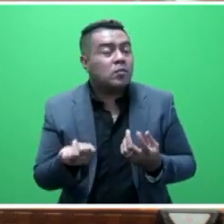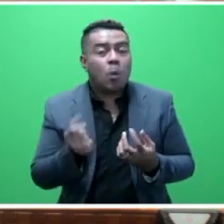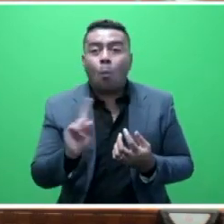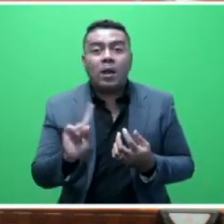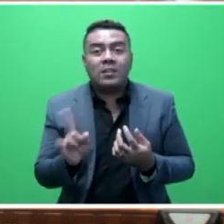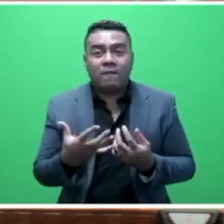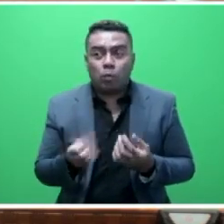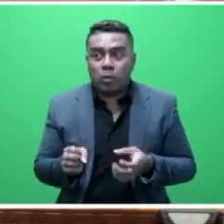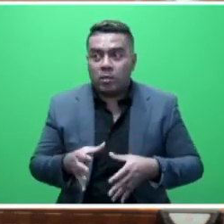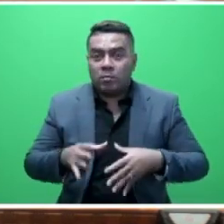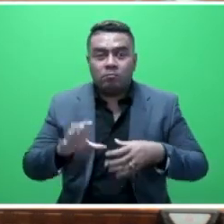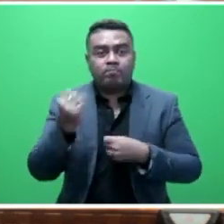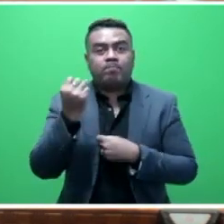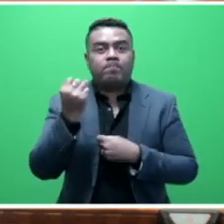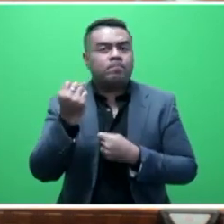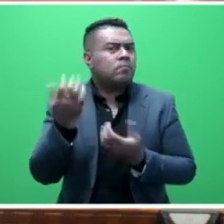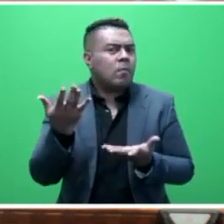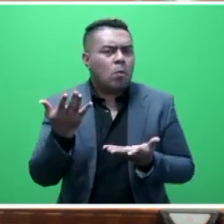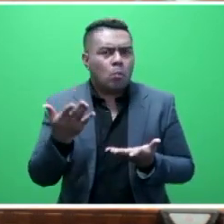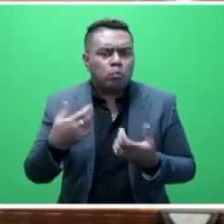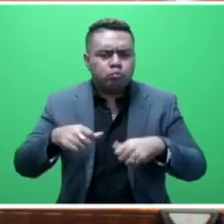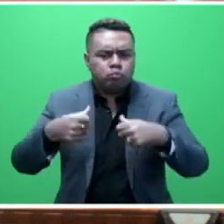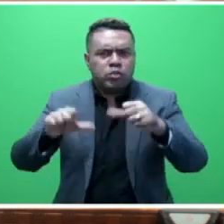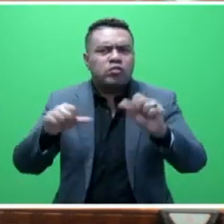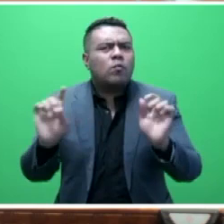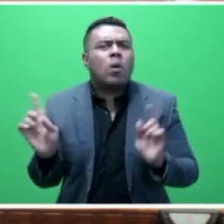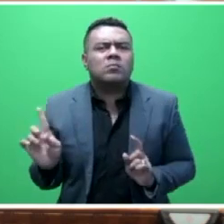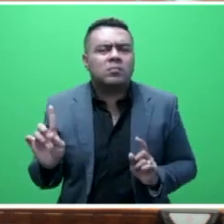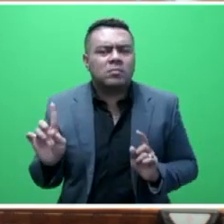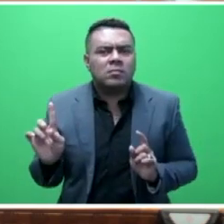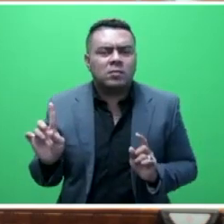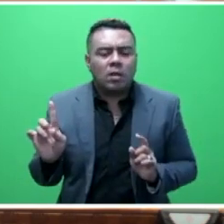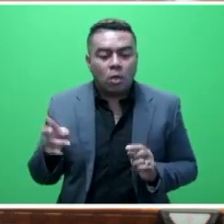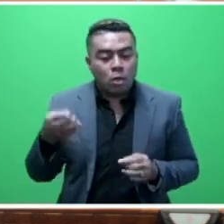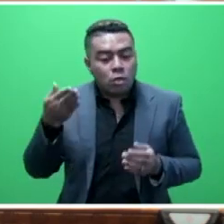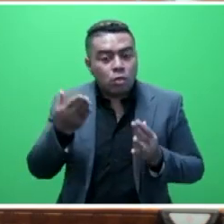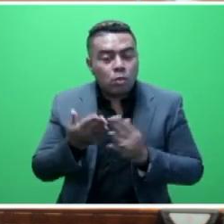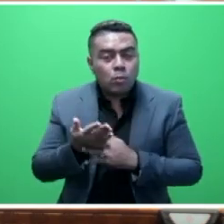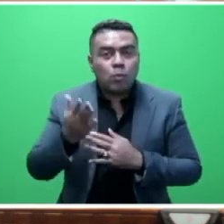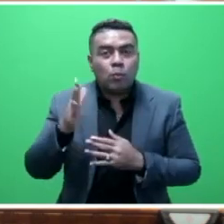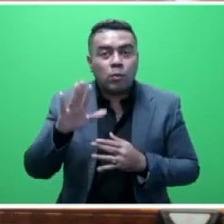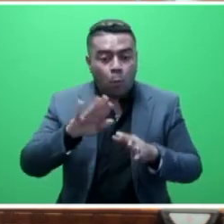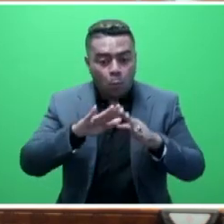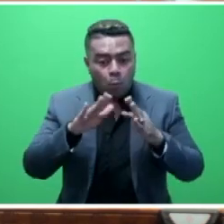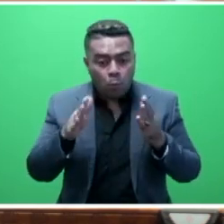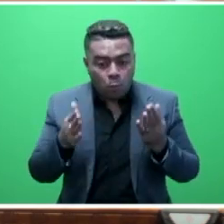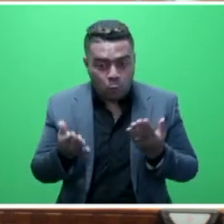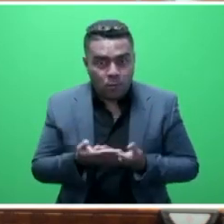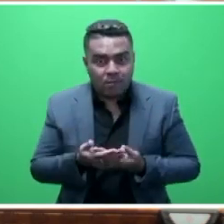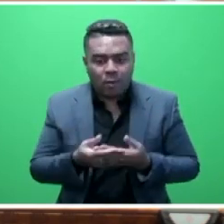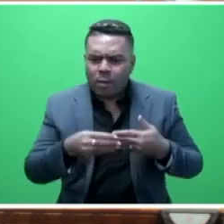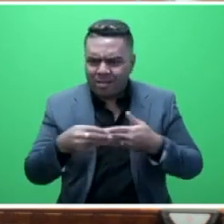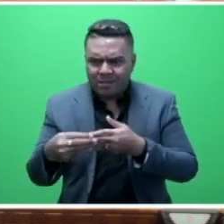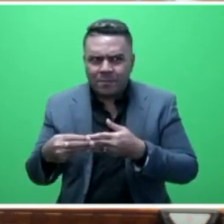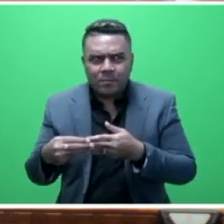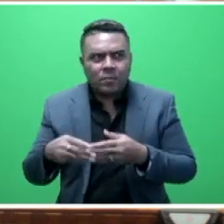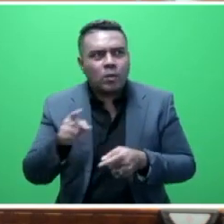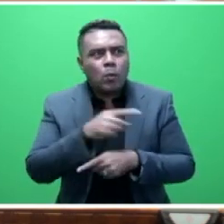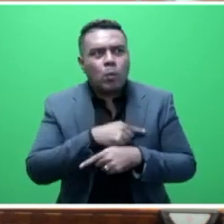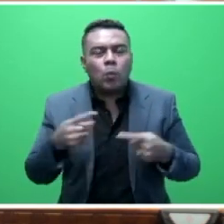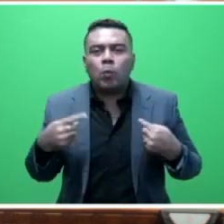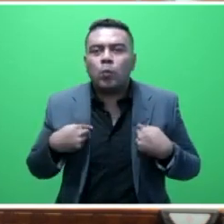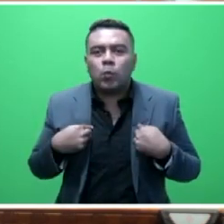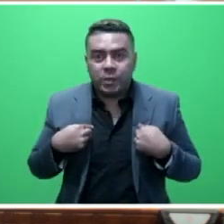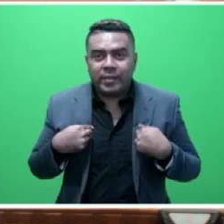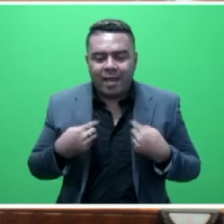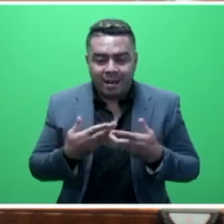we accomplished? Through a world-leading testing and contact tracing campaign, we are a